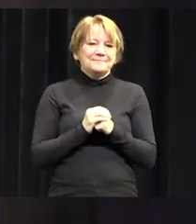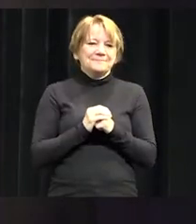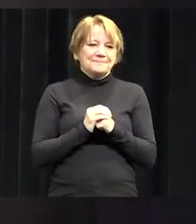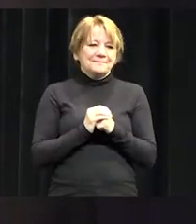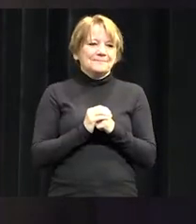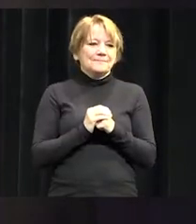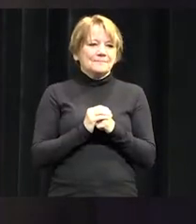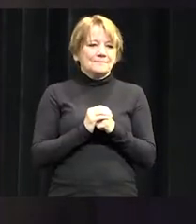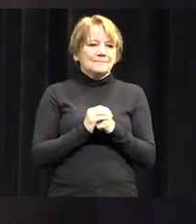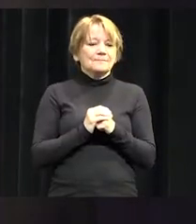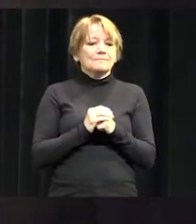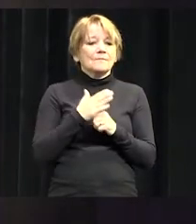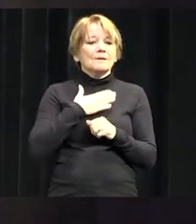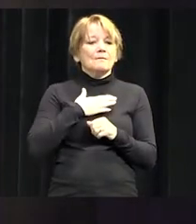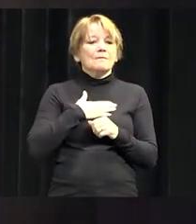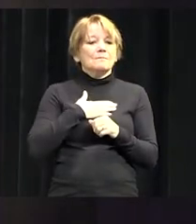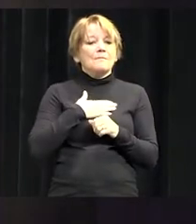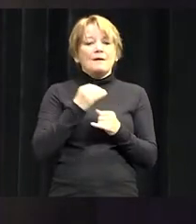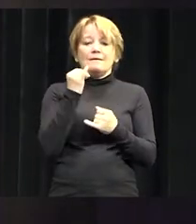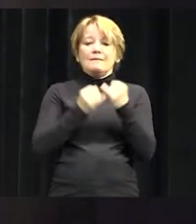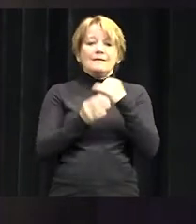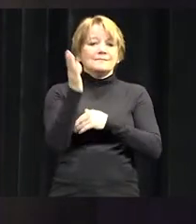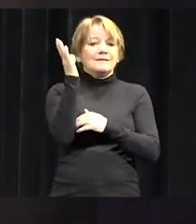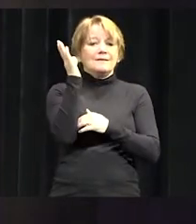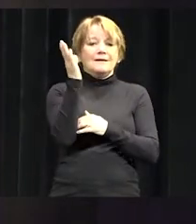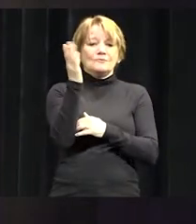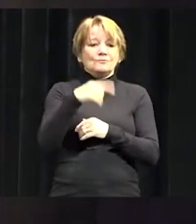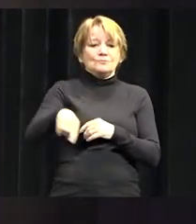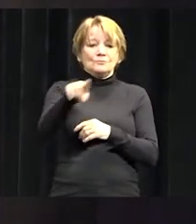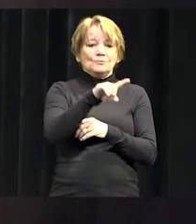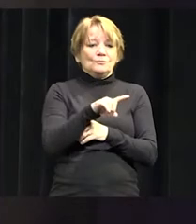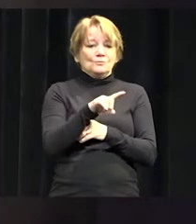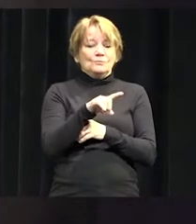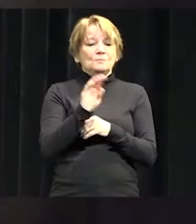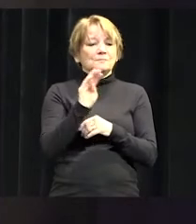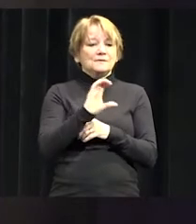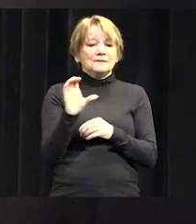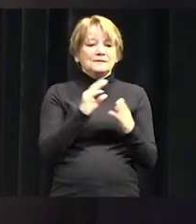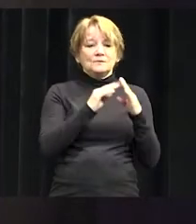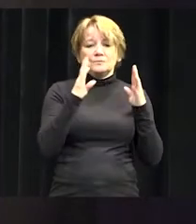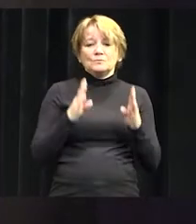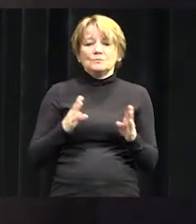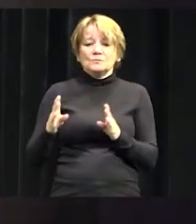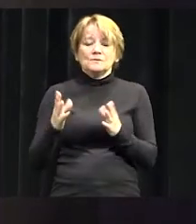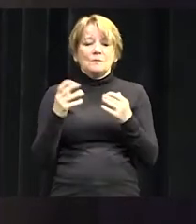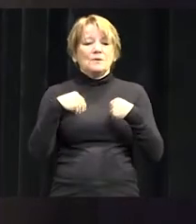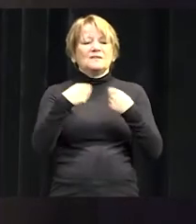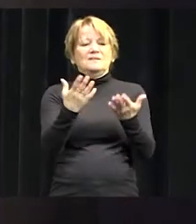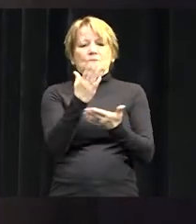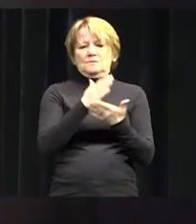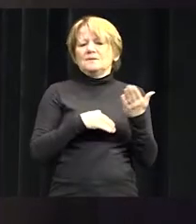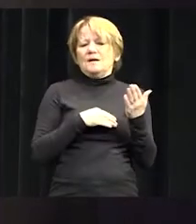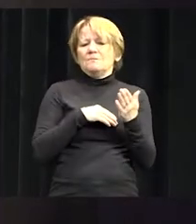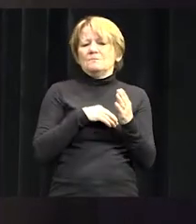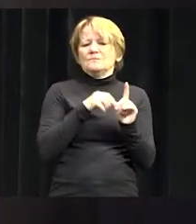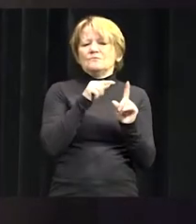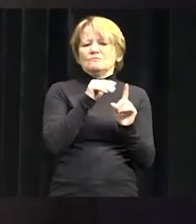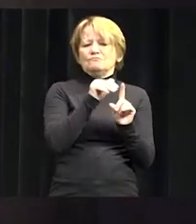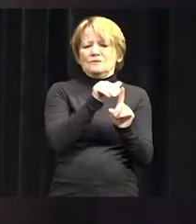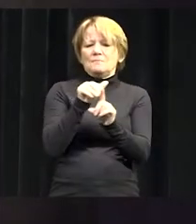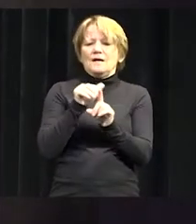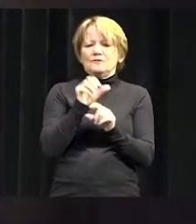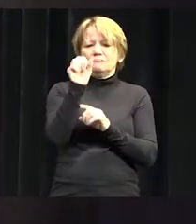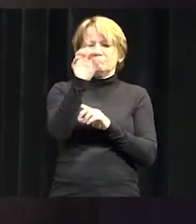life that are similar to the ones i used to give to my students before the clinic sessions and a